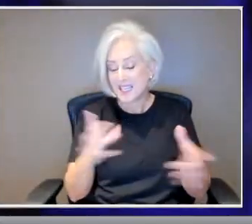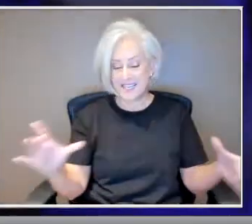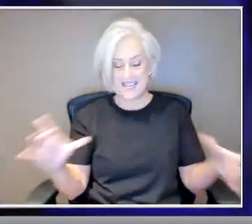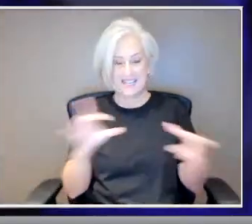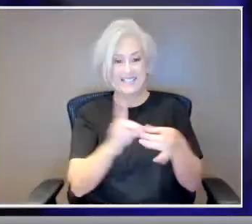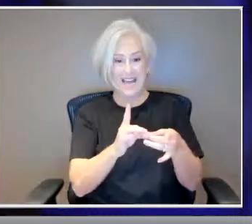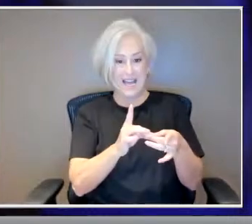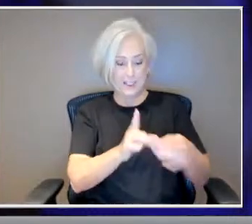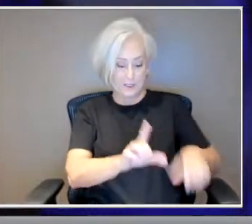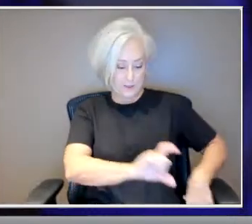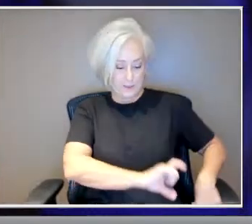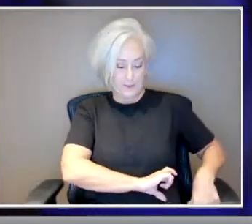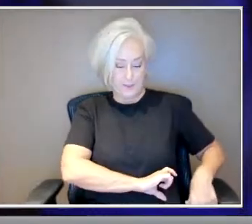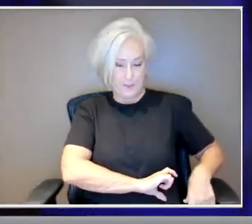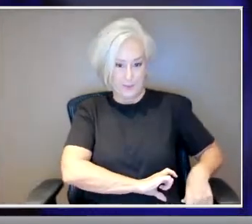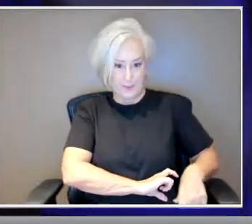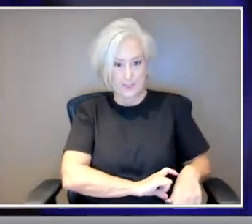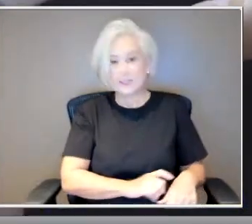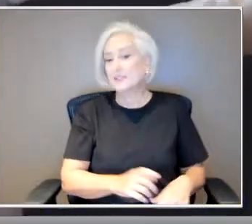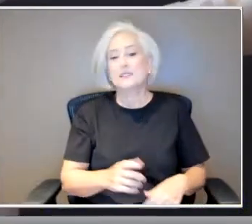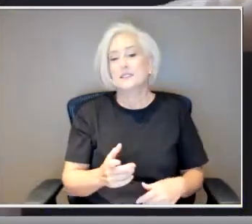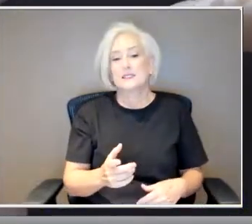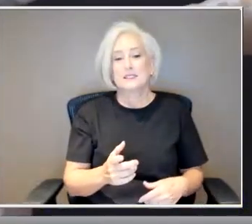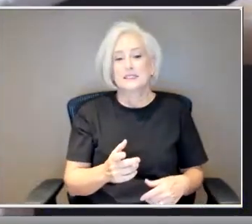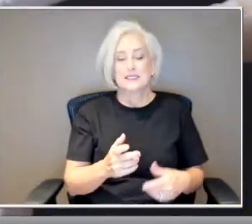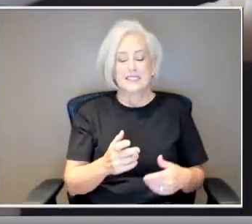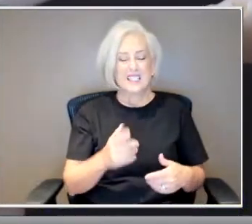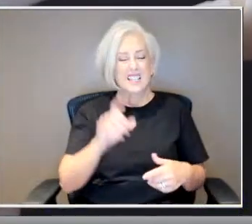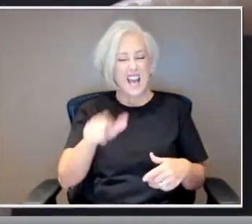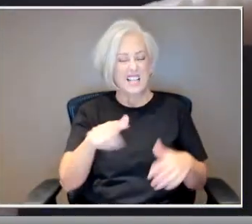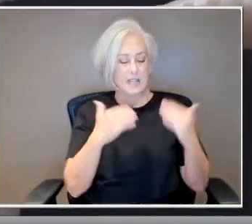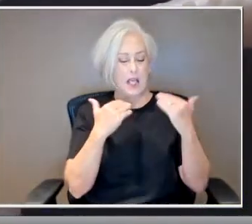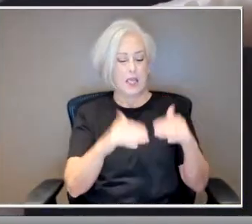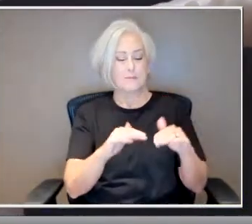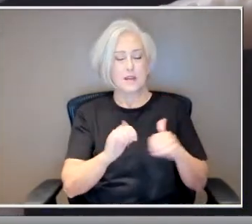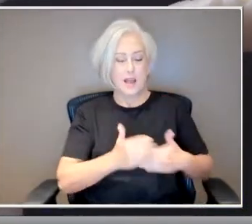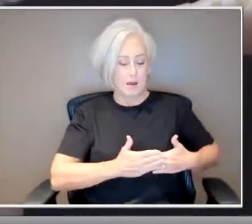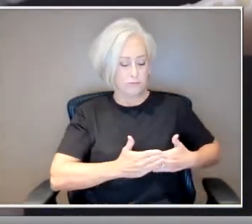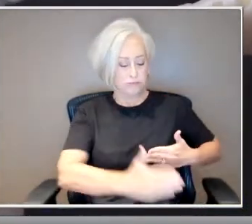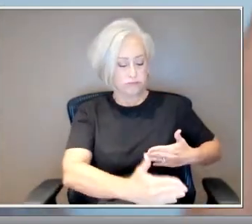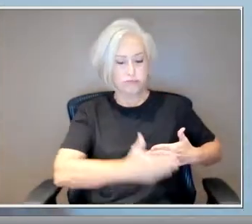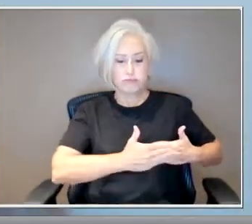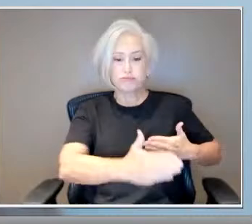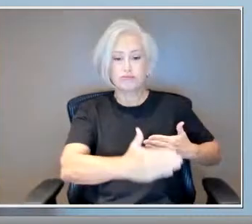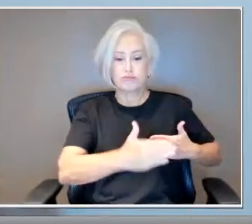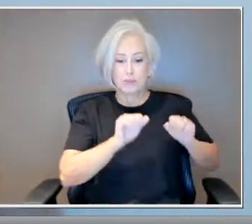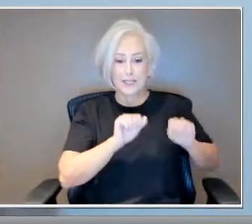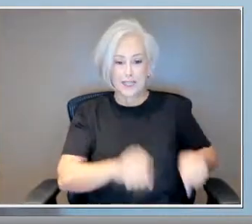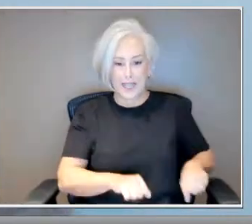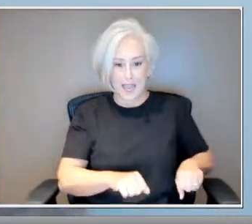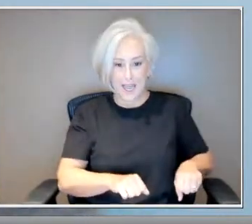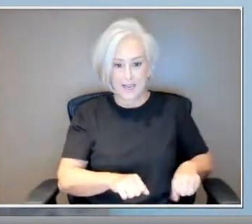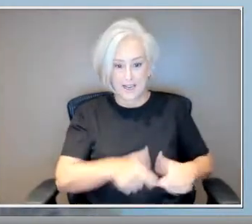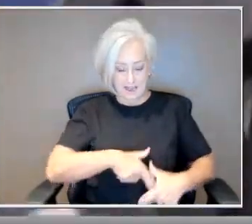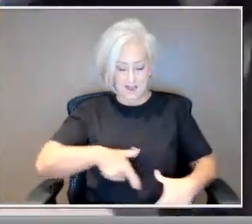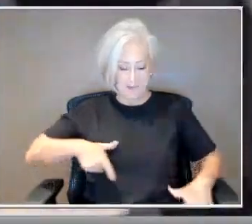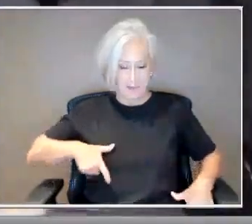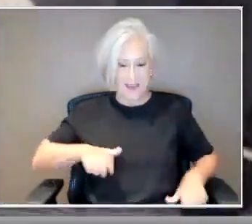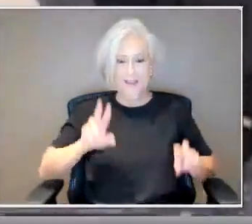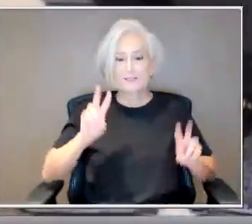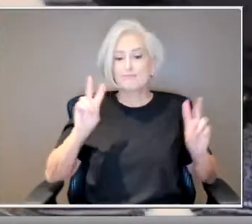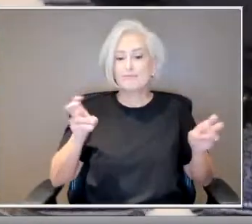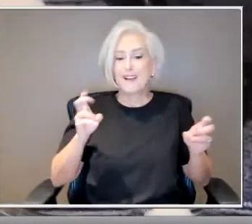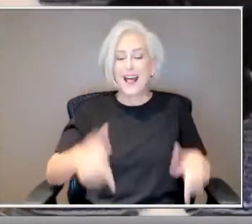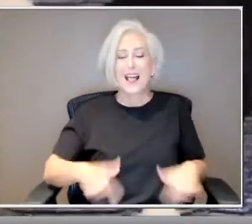This is as far as it can go away from my body. This is my blood flow. This bag is her lifeline. I tell everybody it's like Iron Man. I mean,